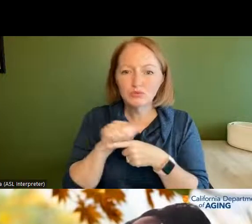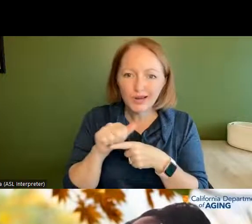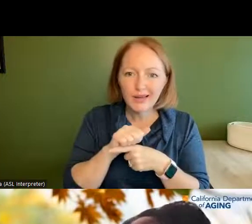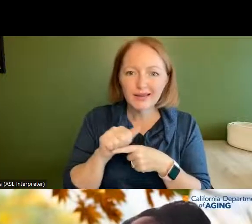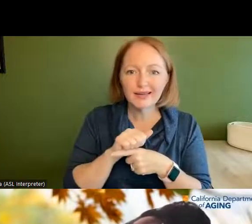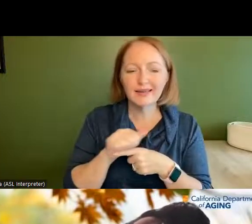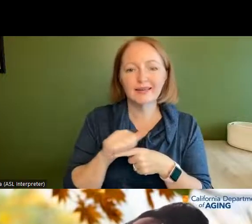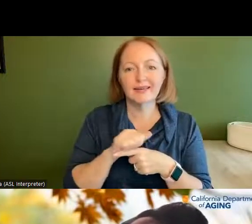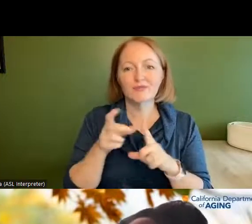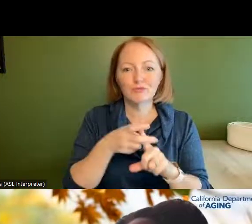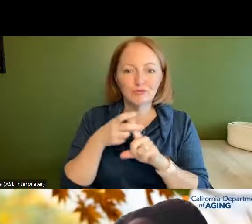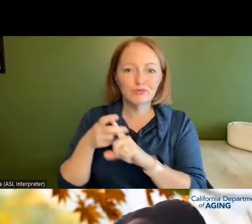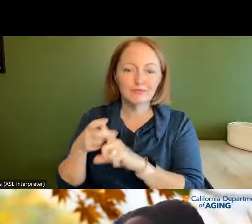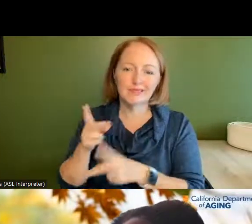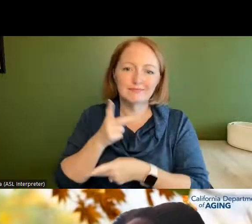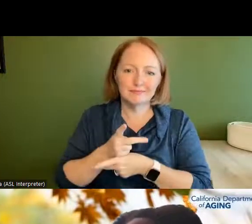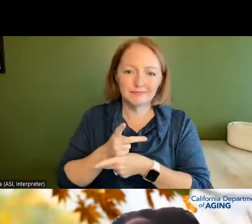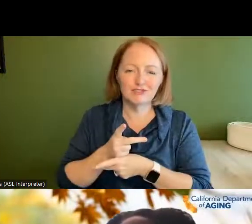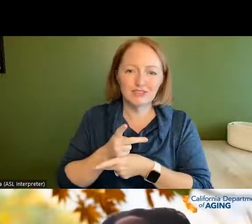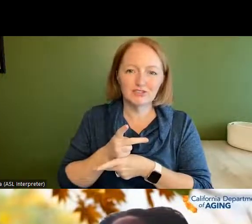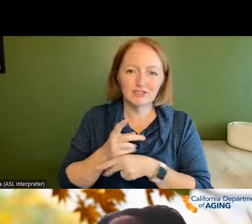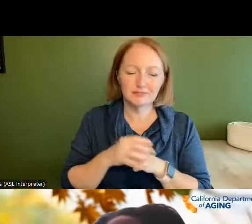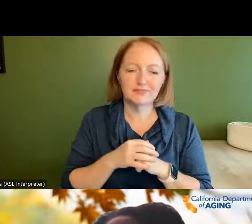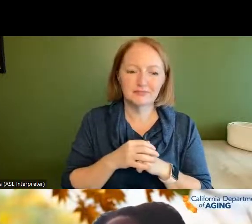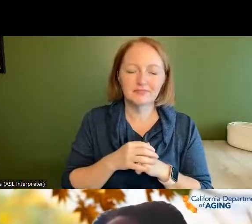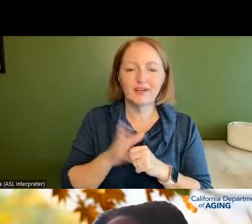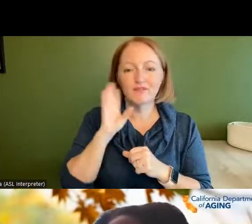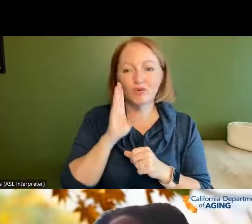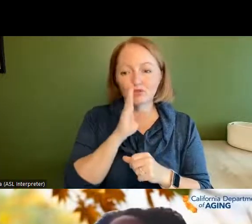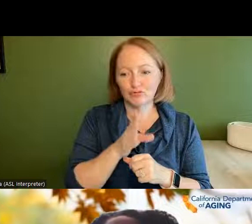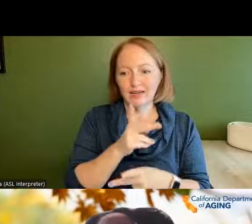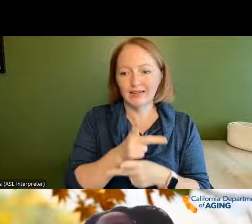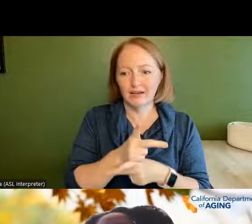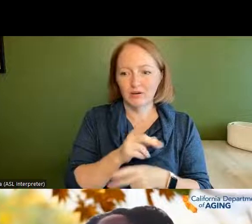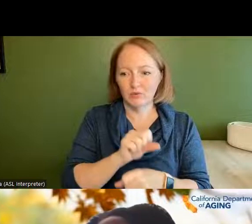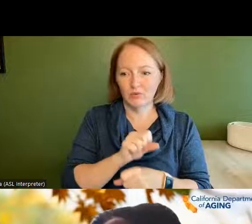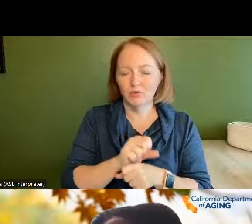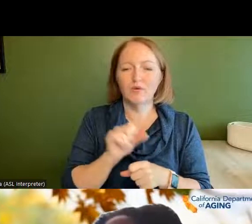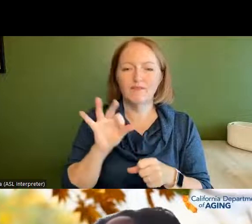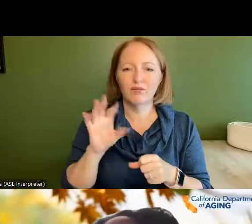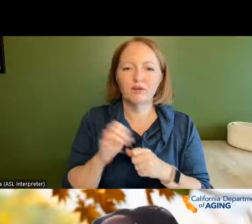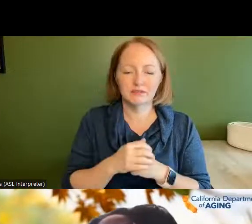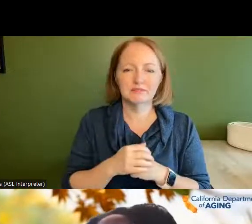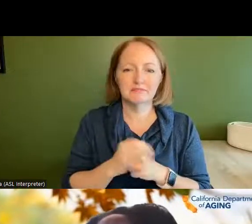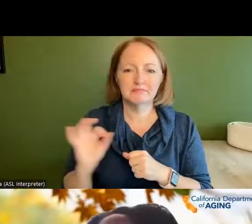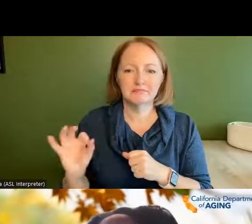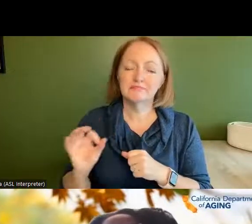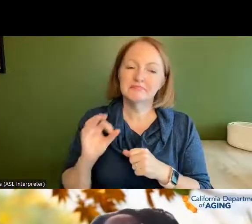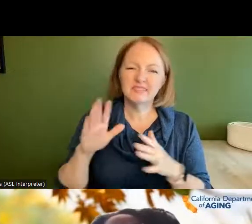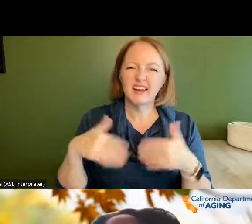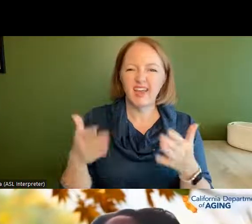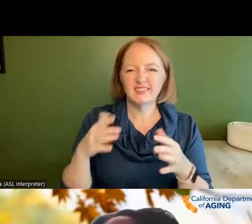training, recruitment, and retention for the direct care workforce. And I'll talk a bit more about that in the next